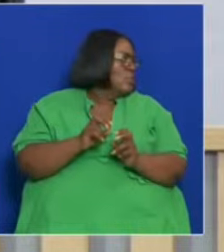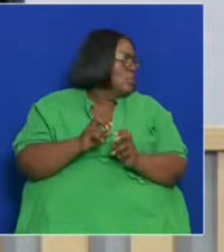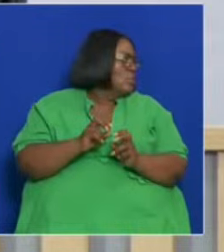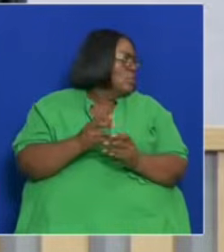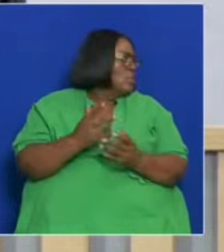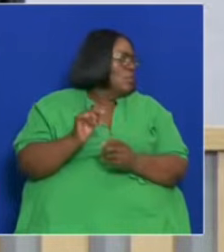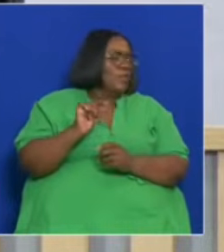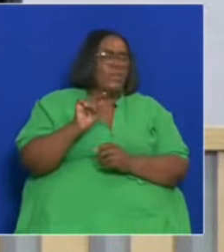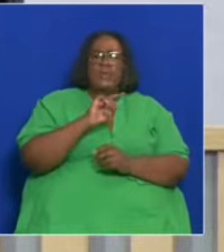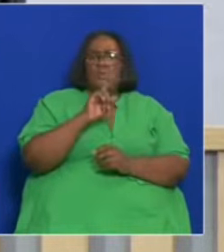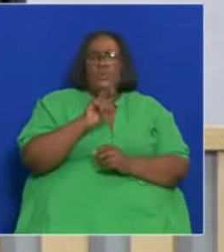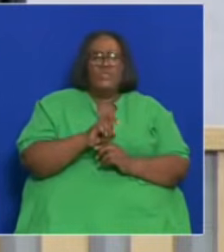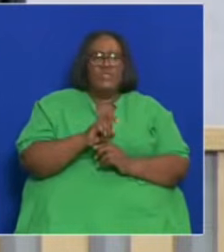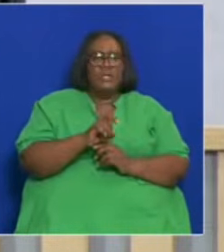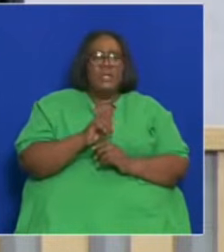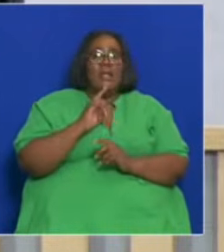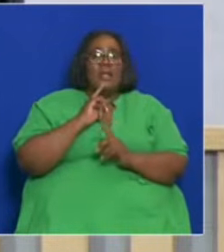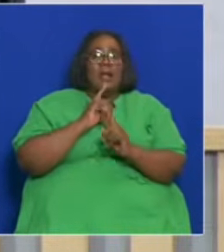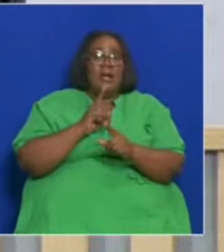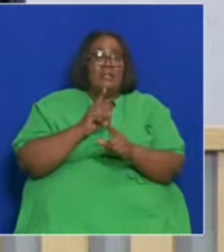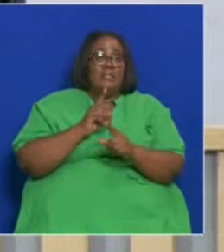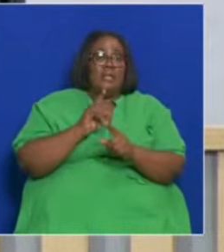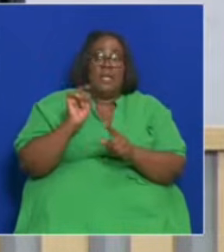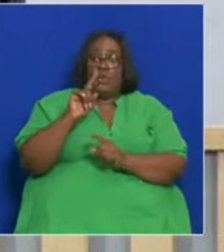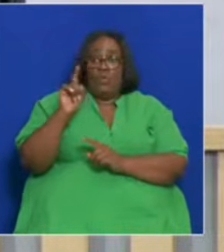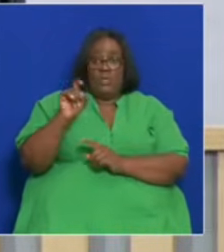That specific If issue? my memory serves me well,